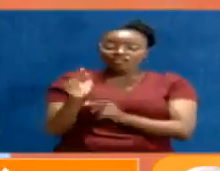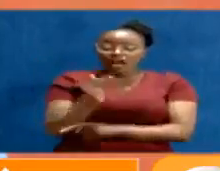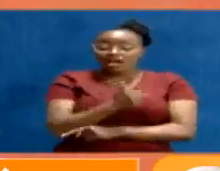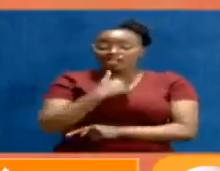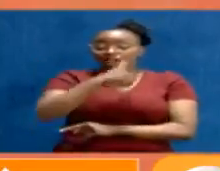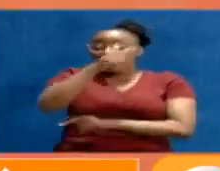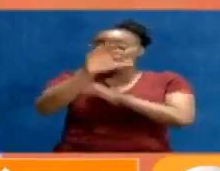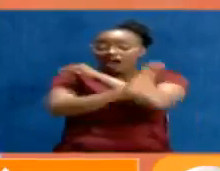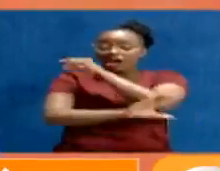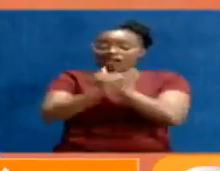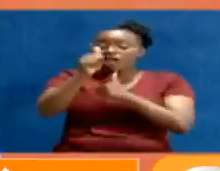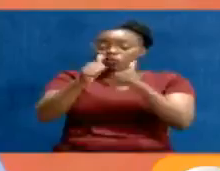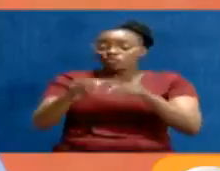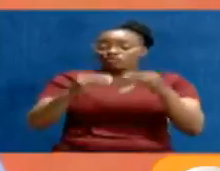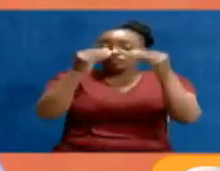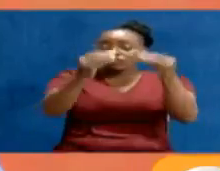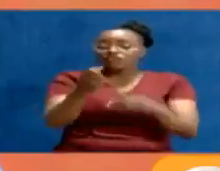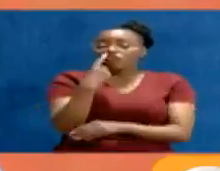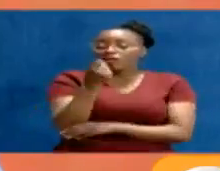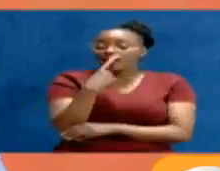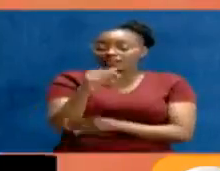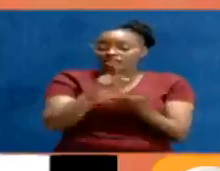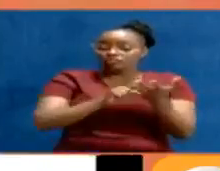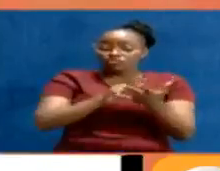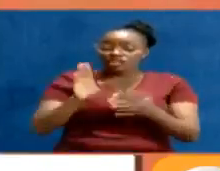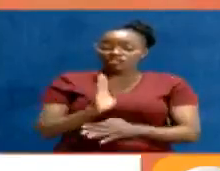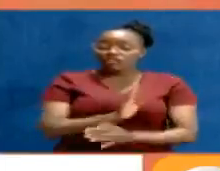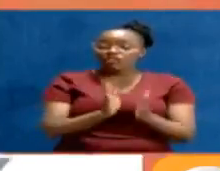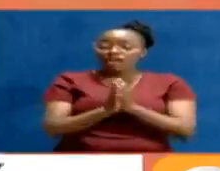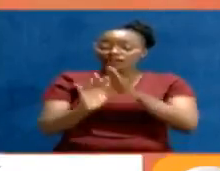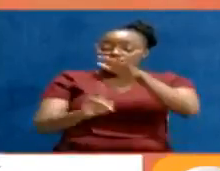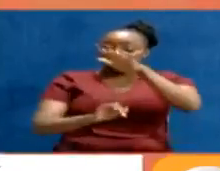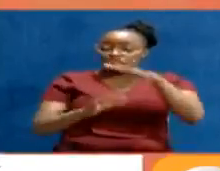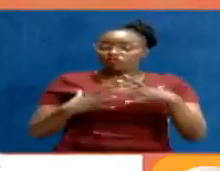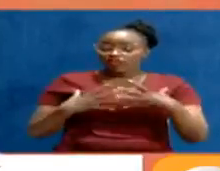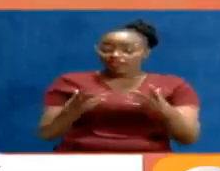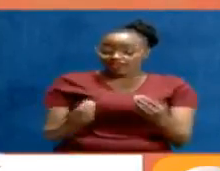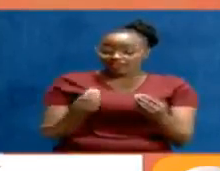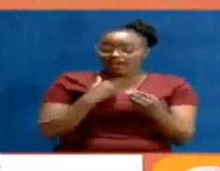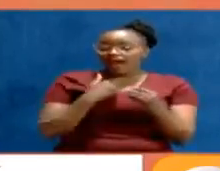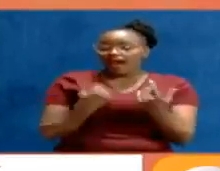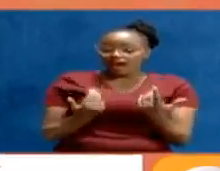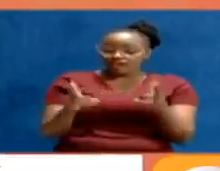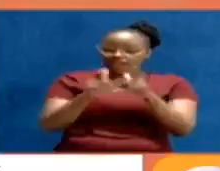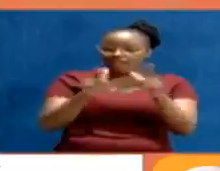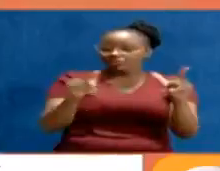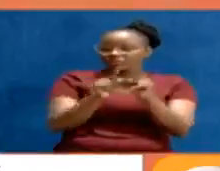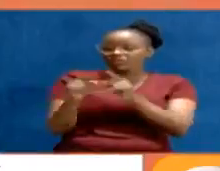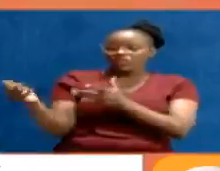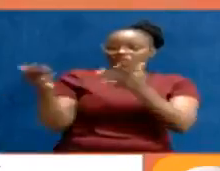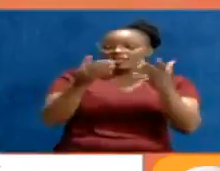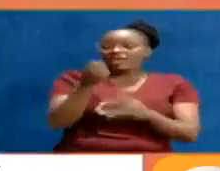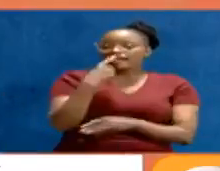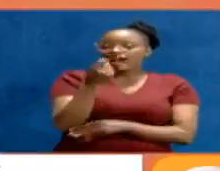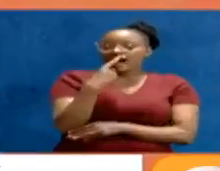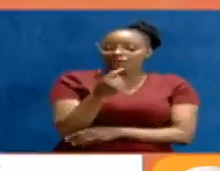got other countries, the Pharmacy Appraisals Board, the Ministry of Health, had around the what we call parallel importation of